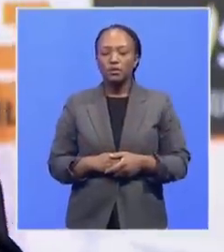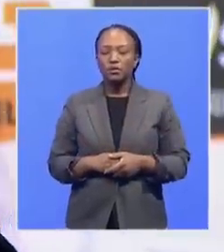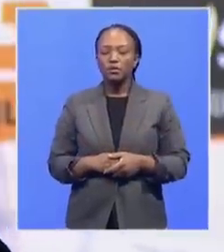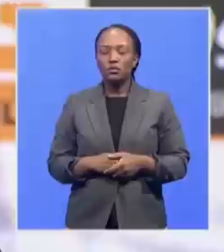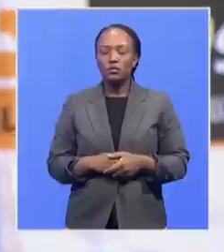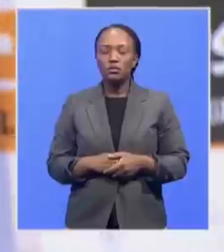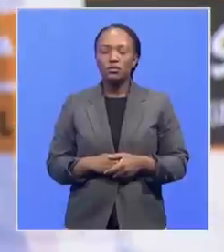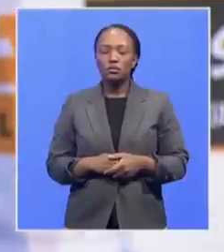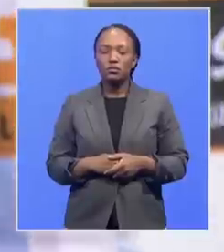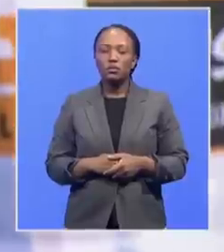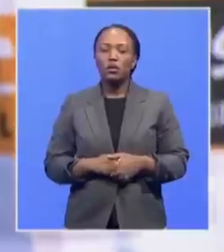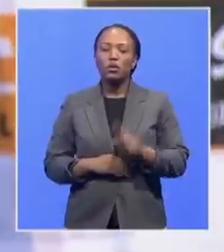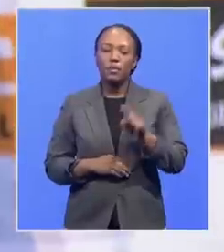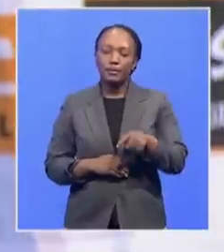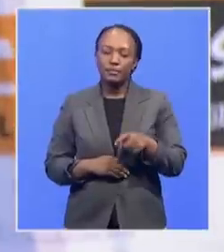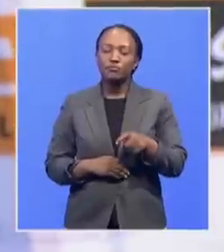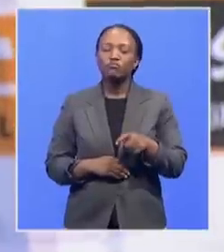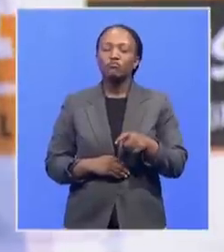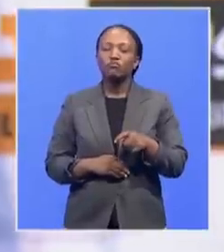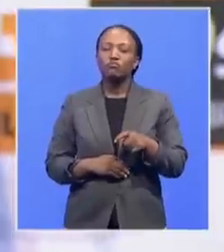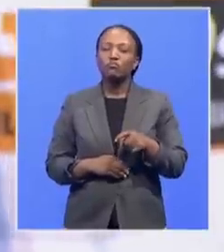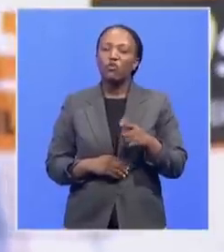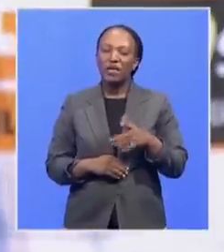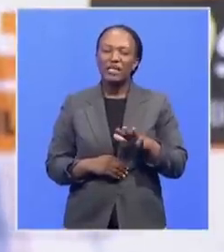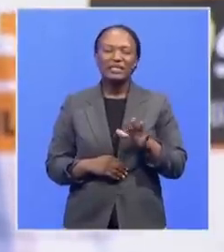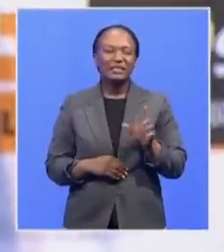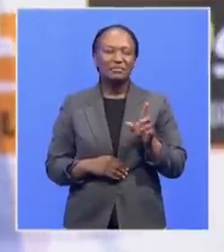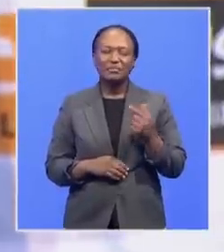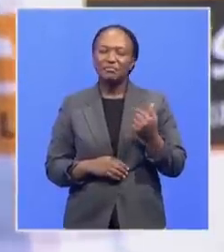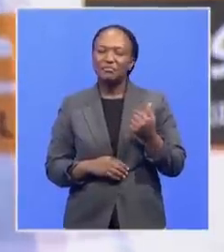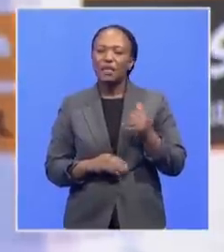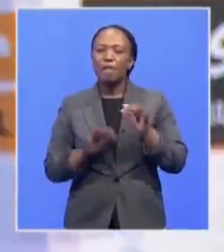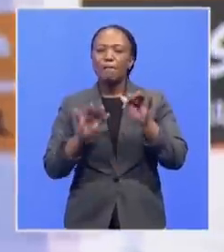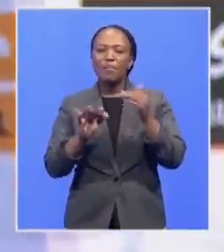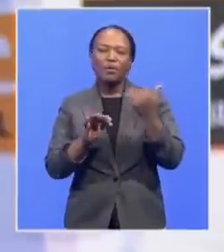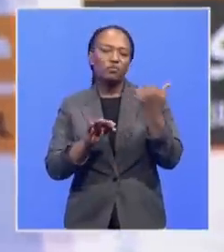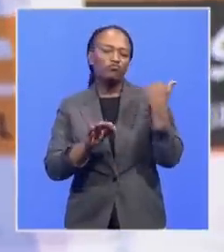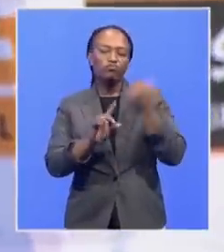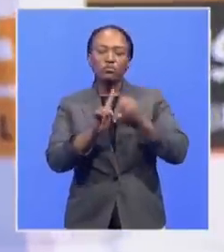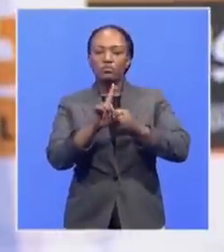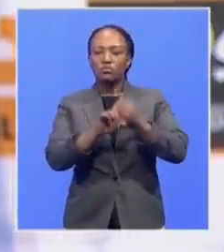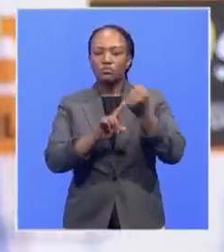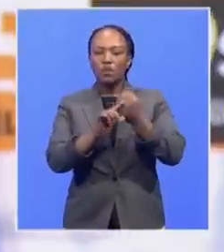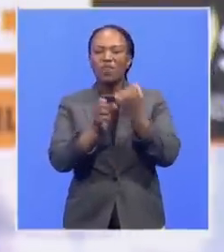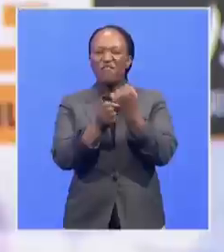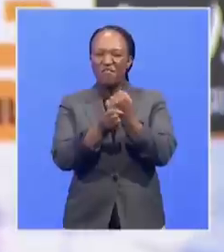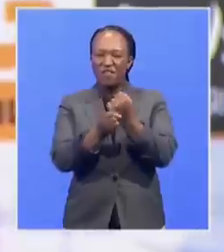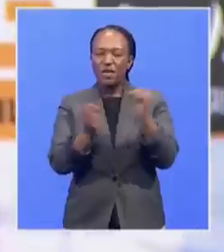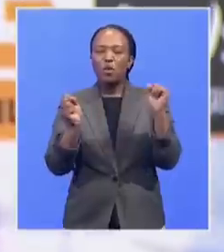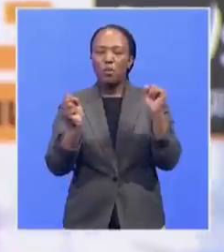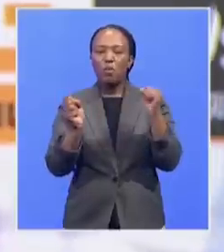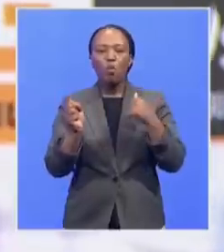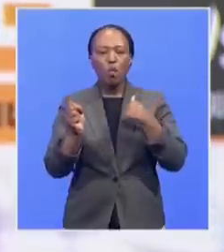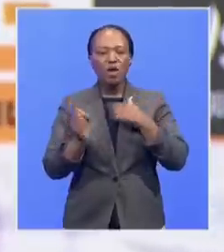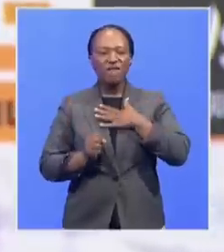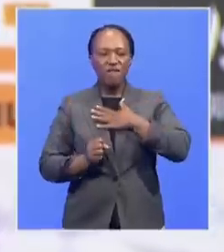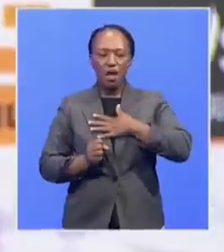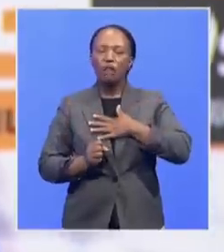inspired by those who brought freedom to our country and who built our